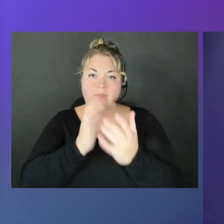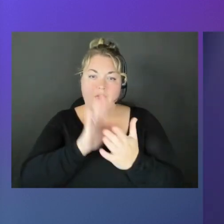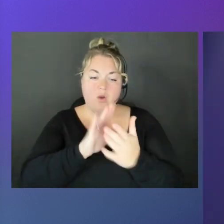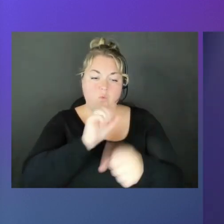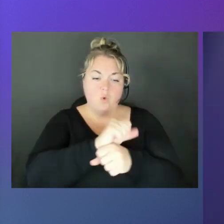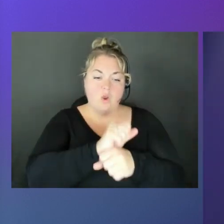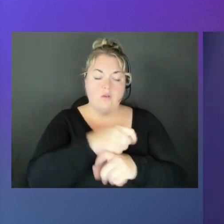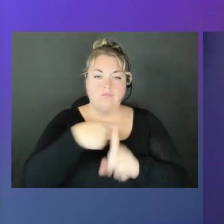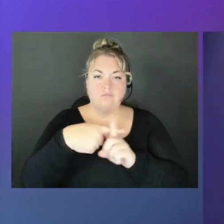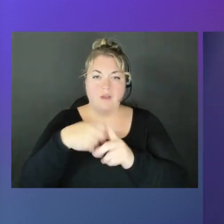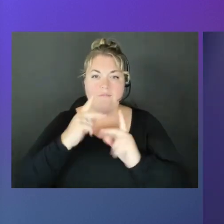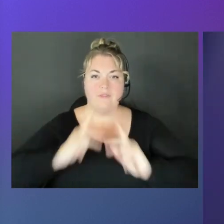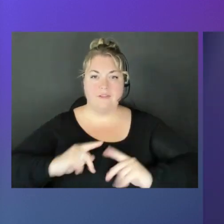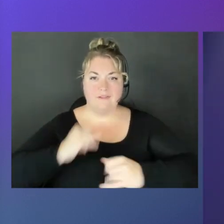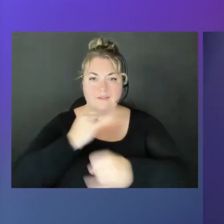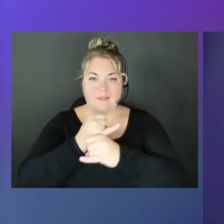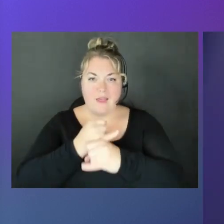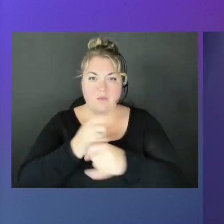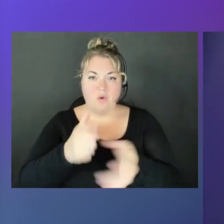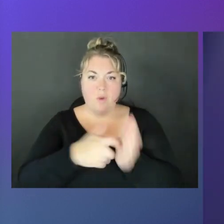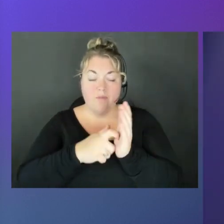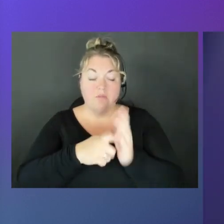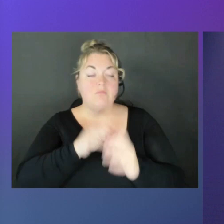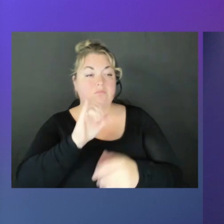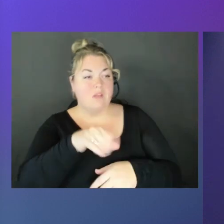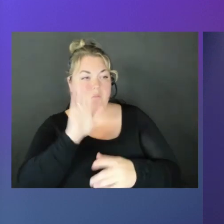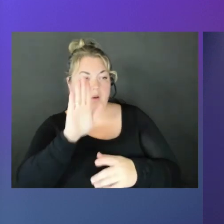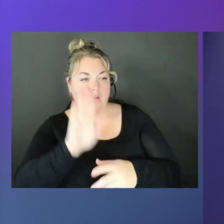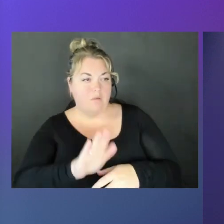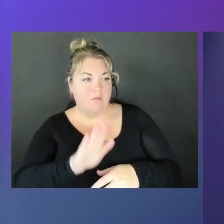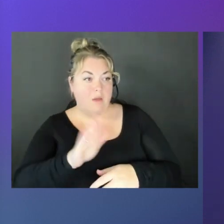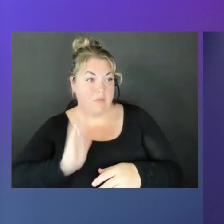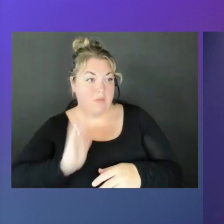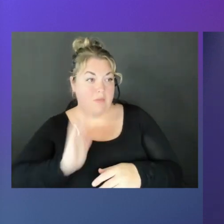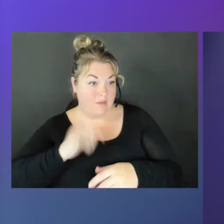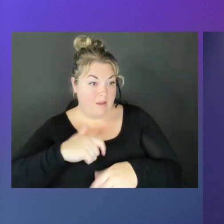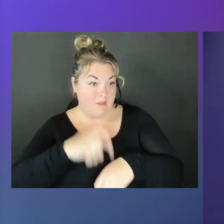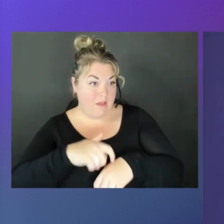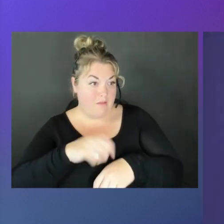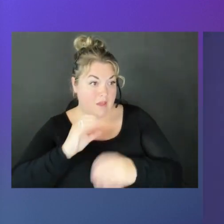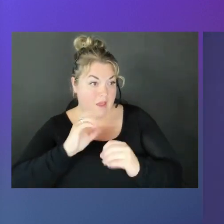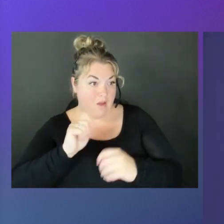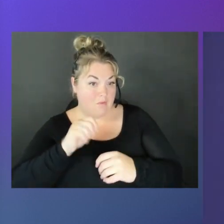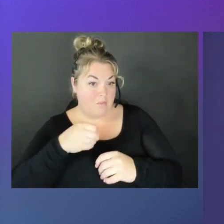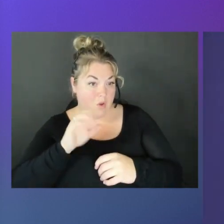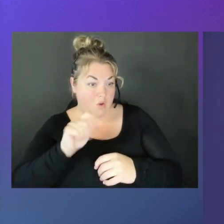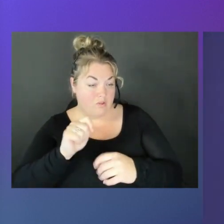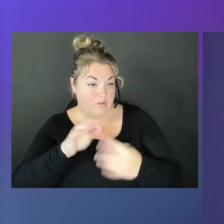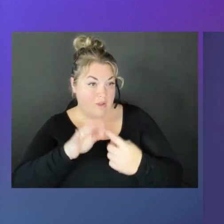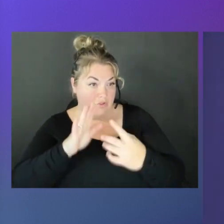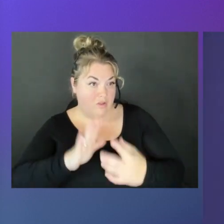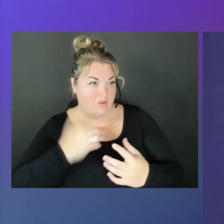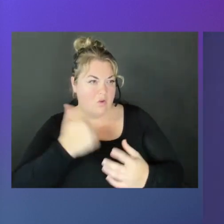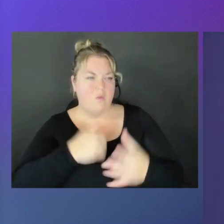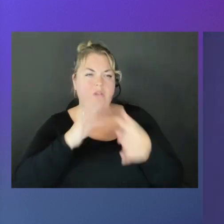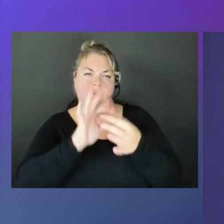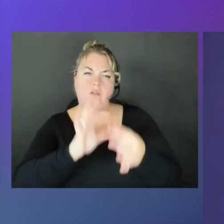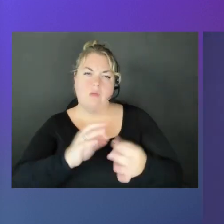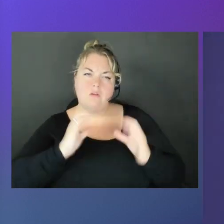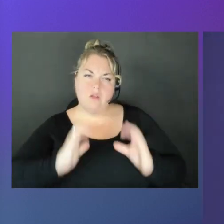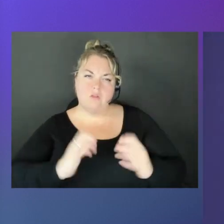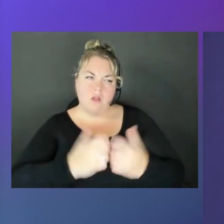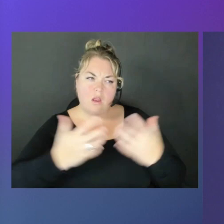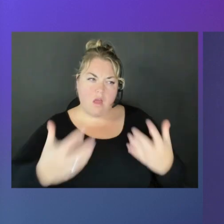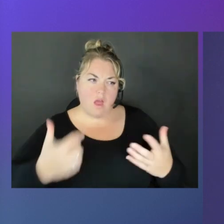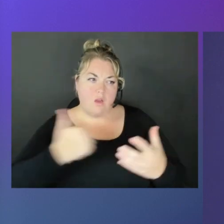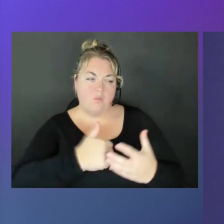And back in my time when I was an Outpost specialist, we talked a lot about customers and really was amazing to hear about the art of possible.